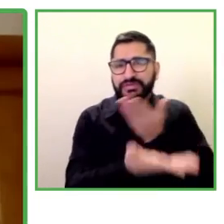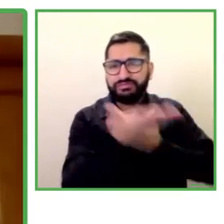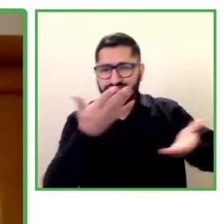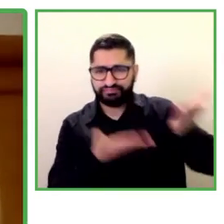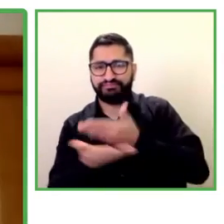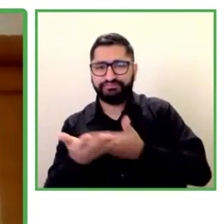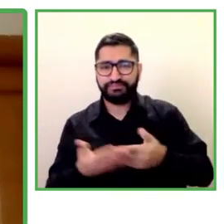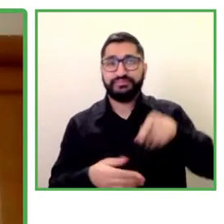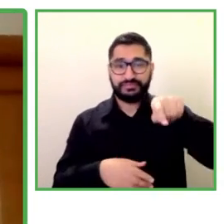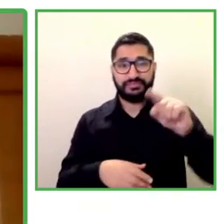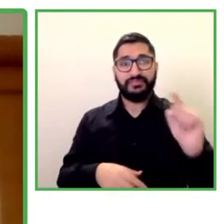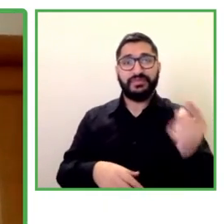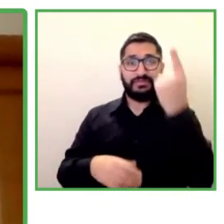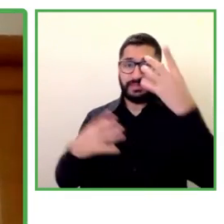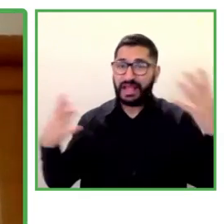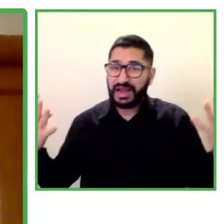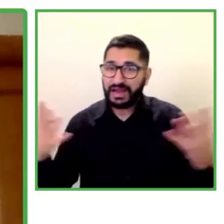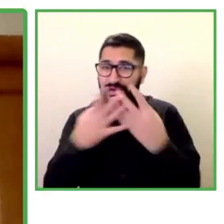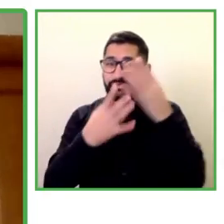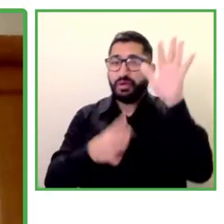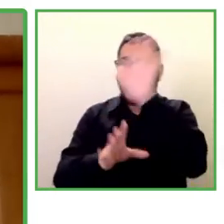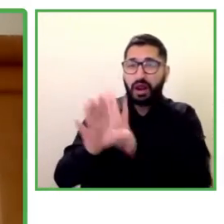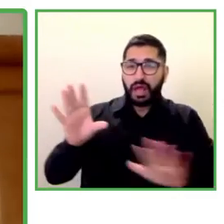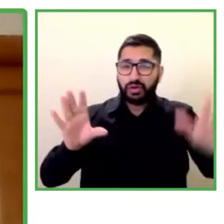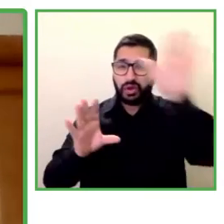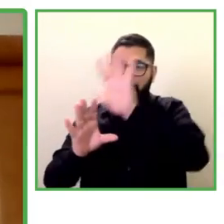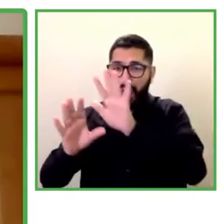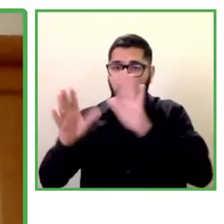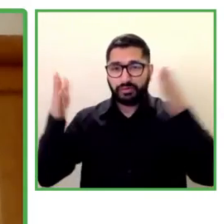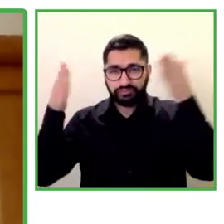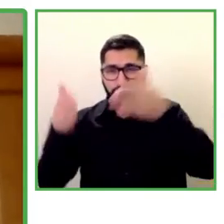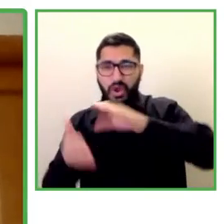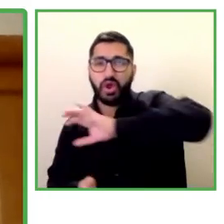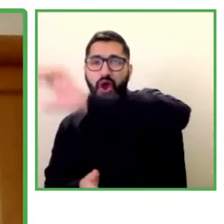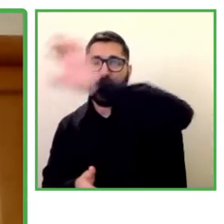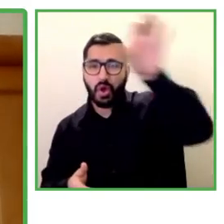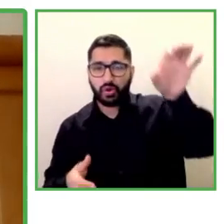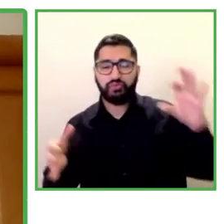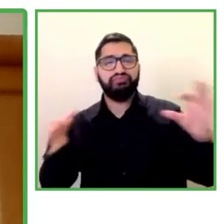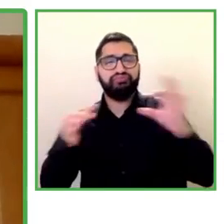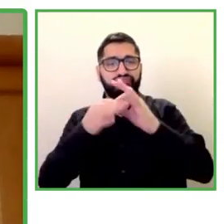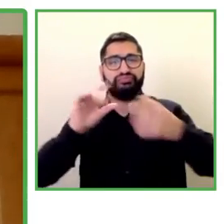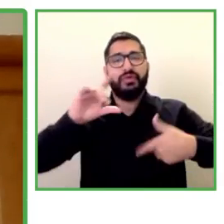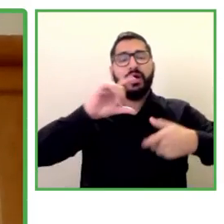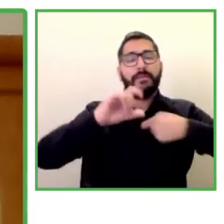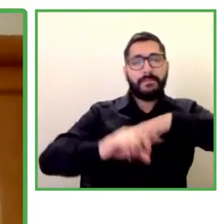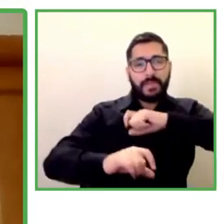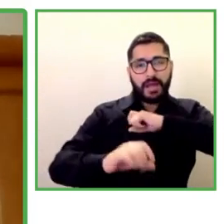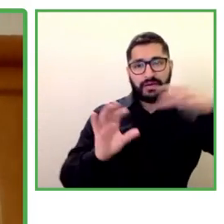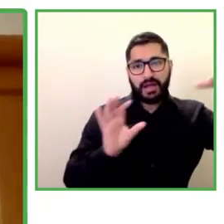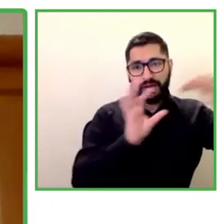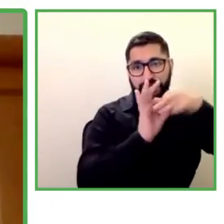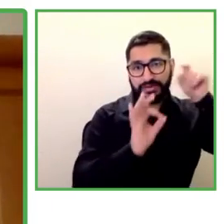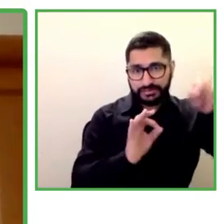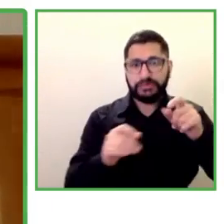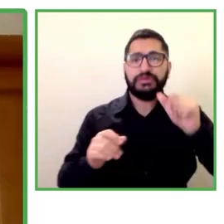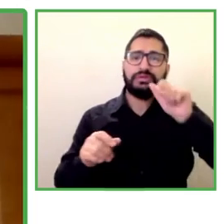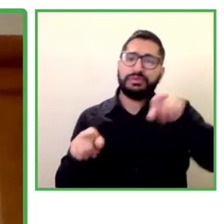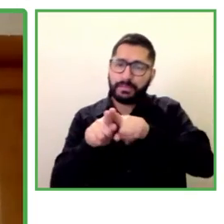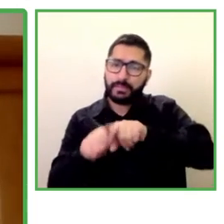networks of inclusive companies in many countries of the region in Iberoamerica, and also we had a global